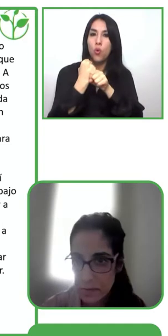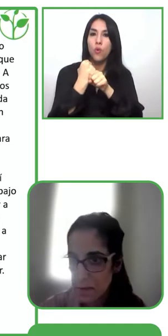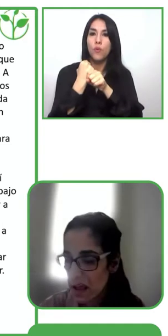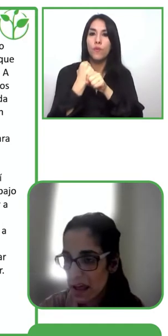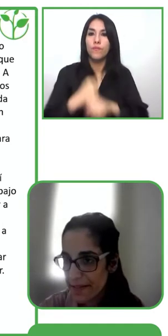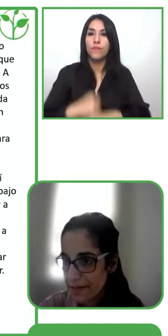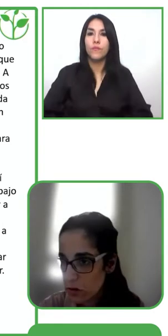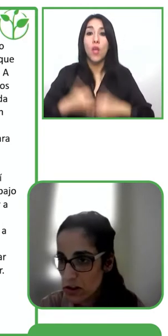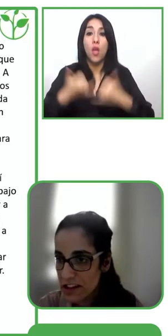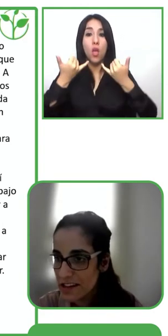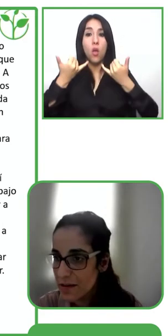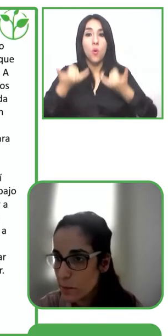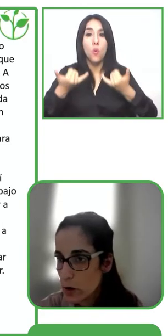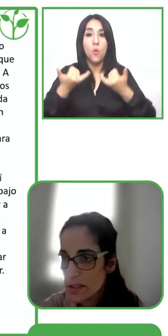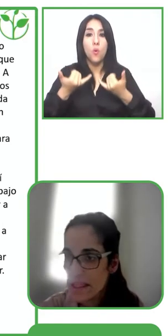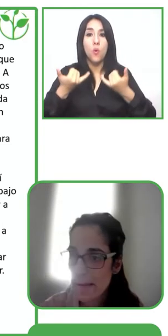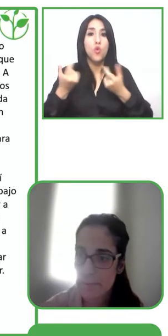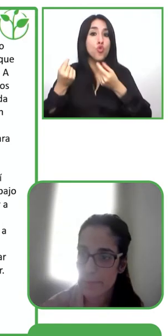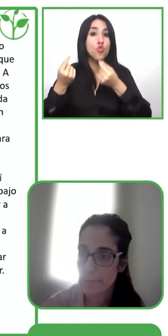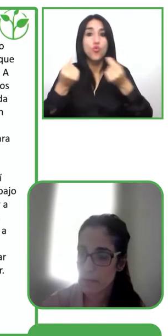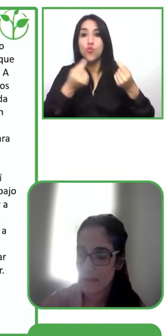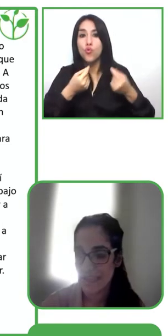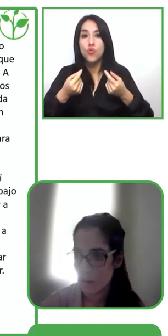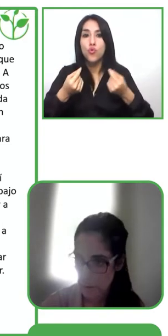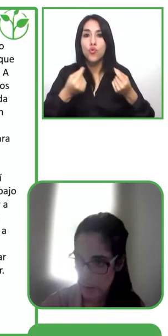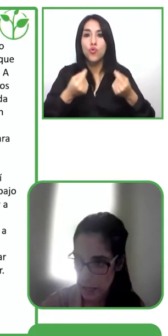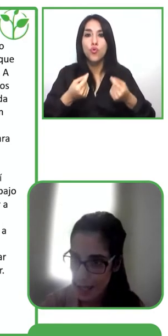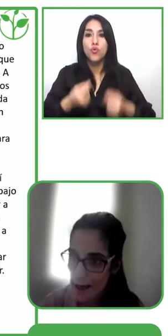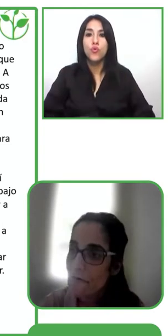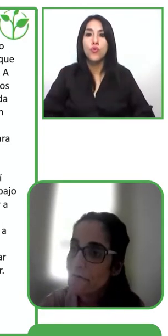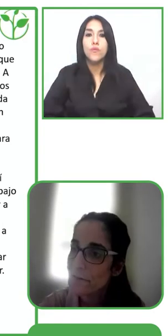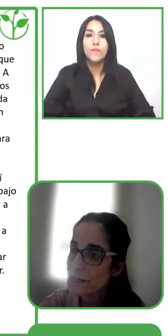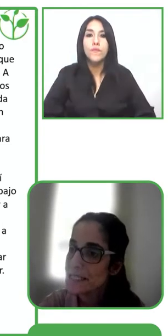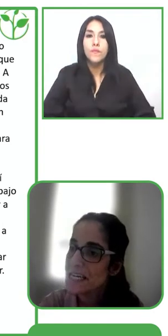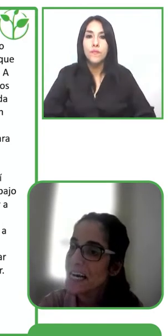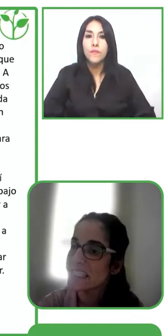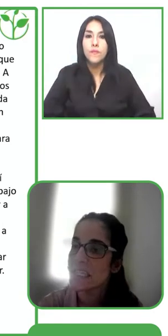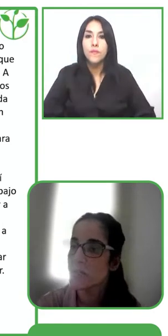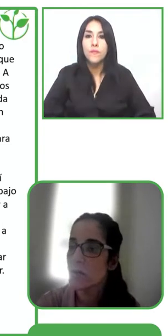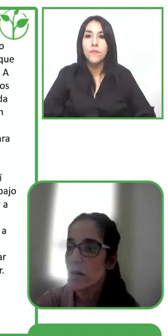we perform the work through